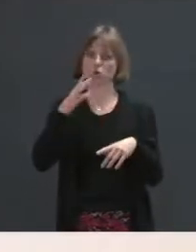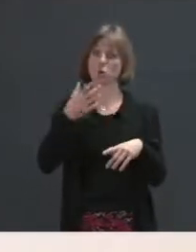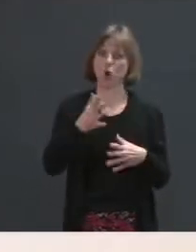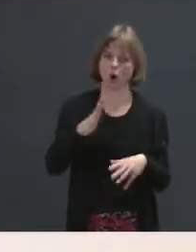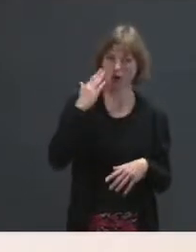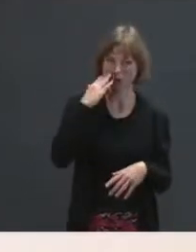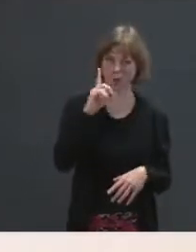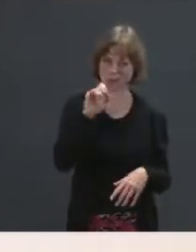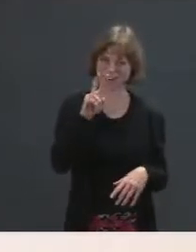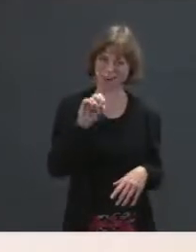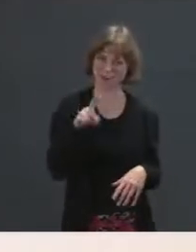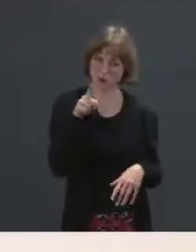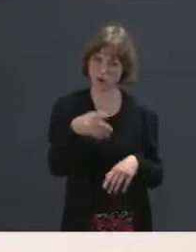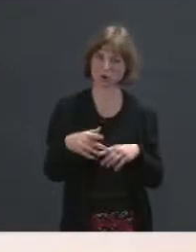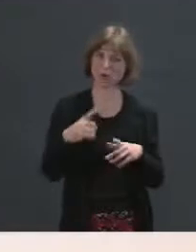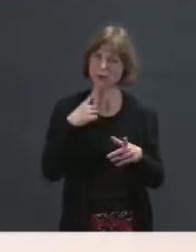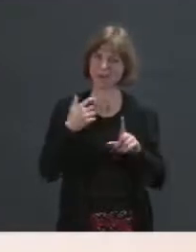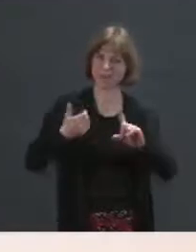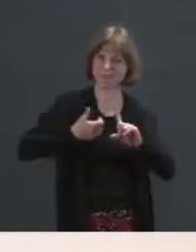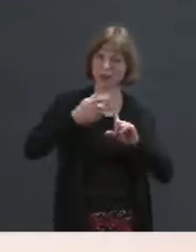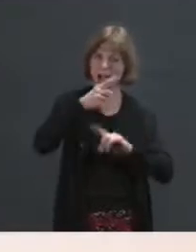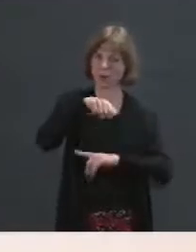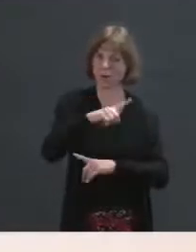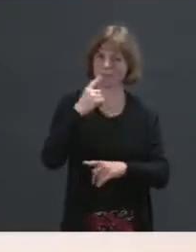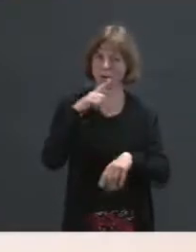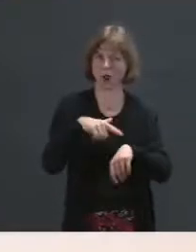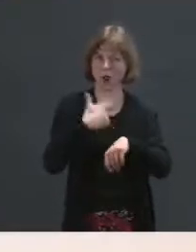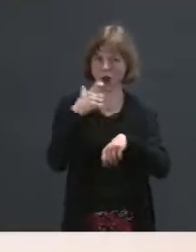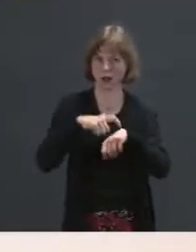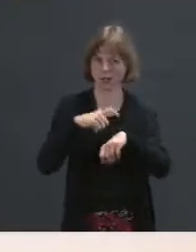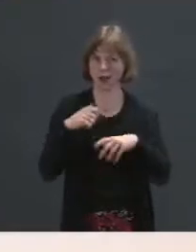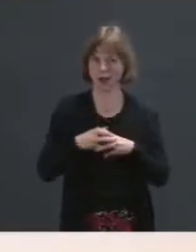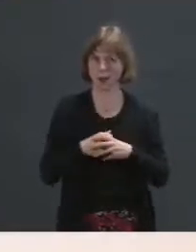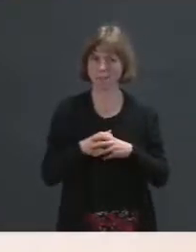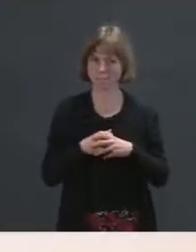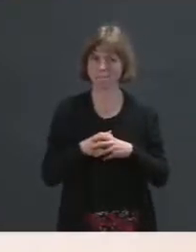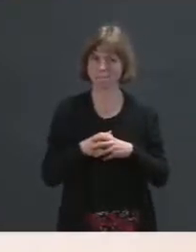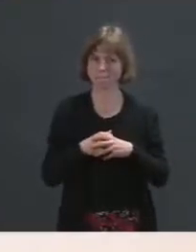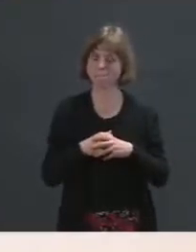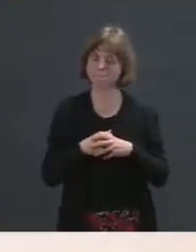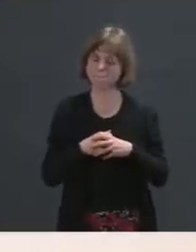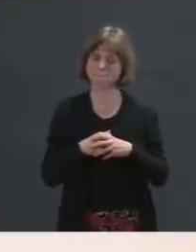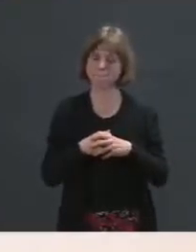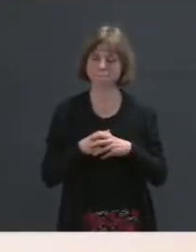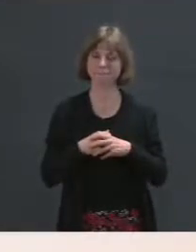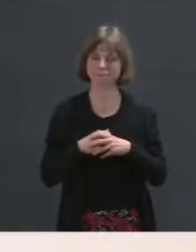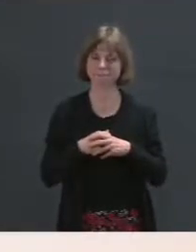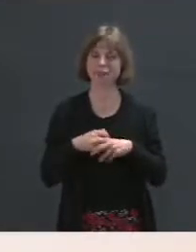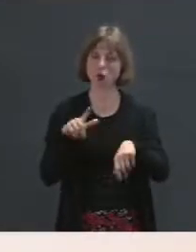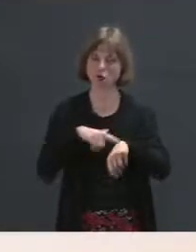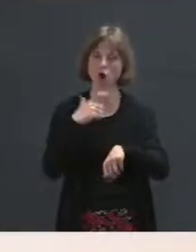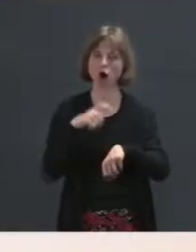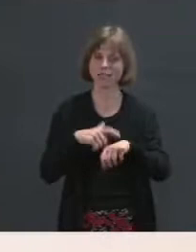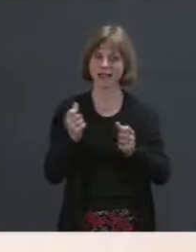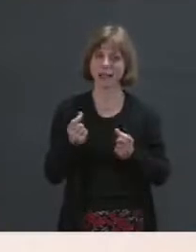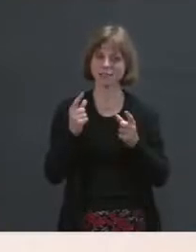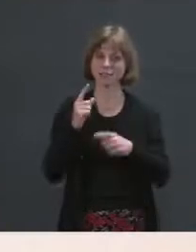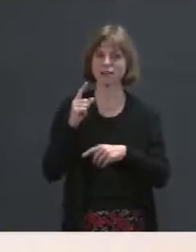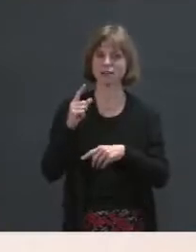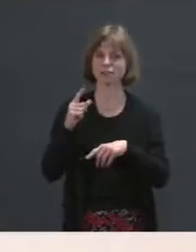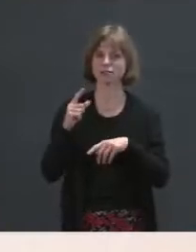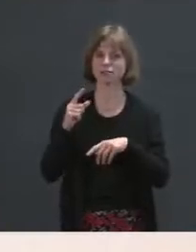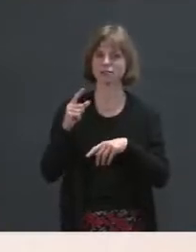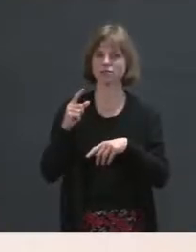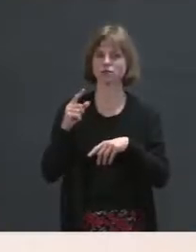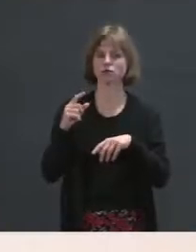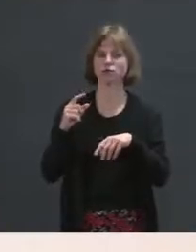probably been covering him for a good chunk of this time, has had a long time he spent in the world of foreign policy, and